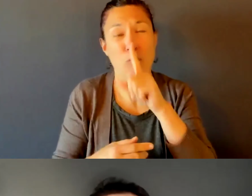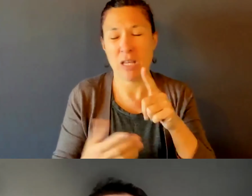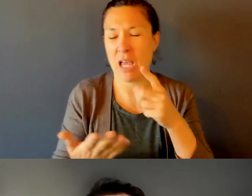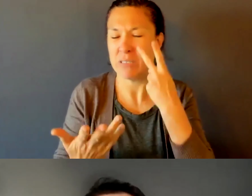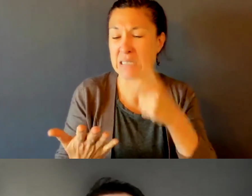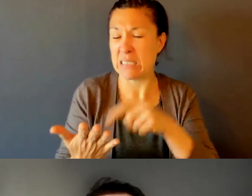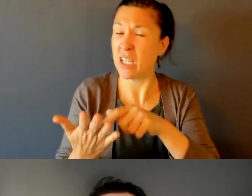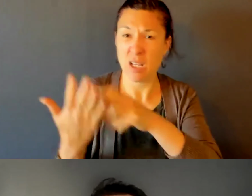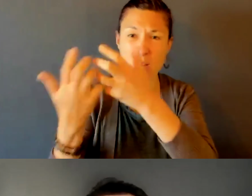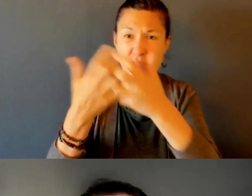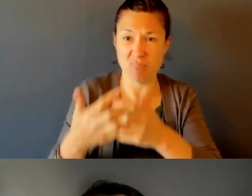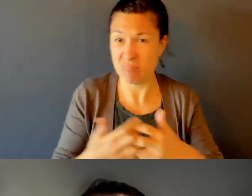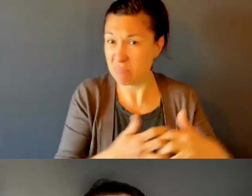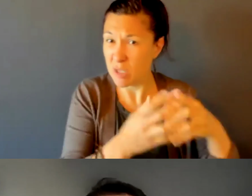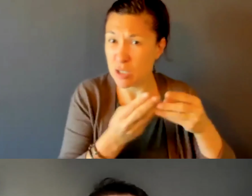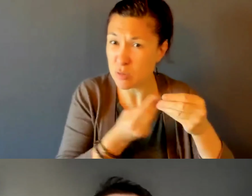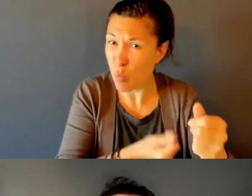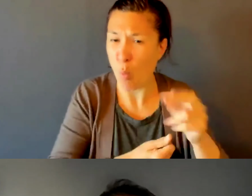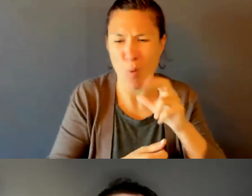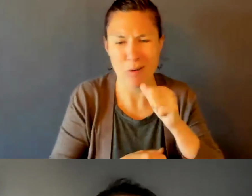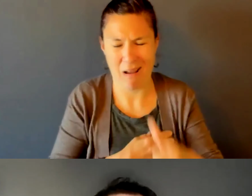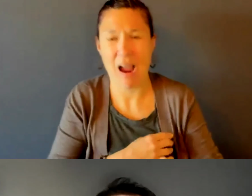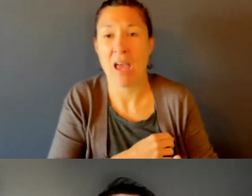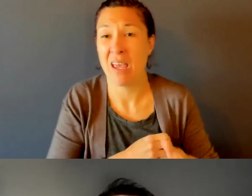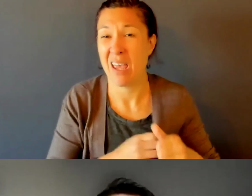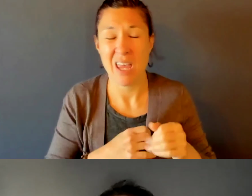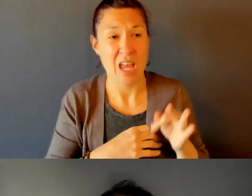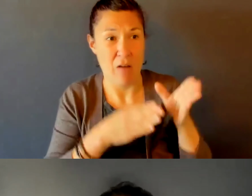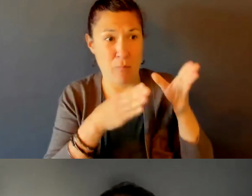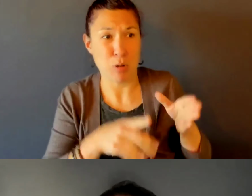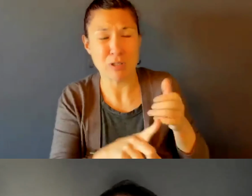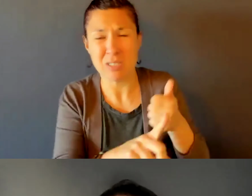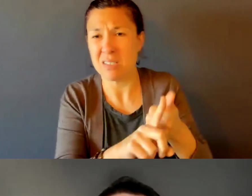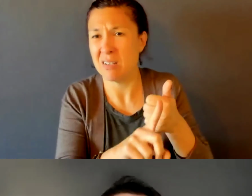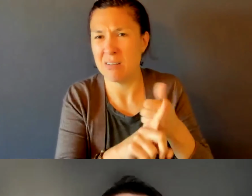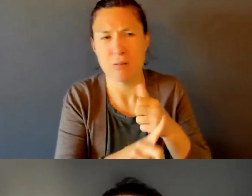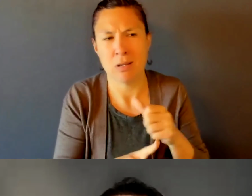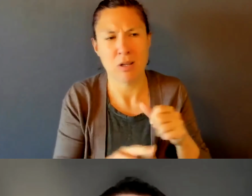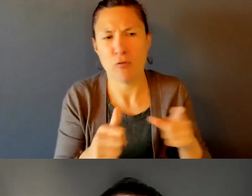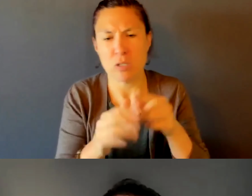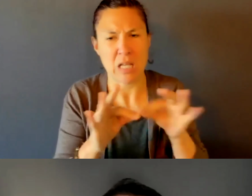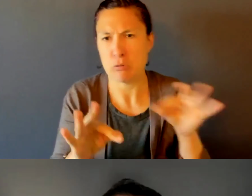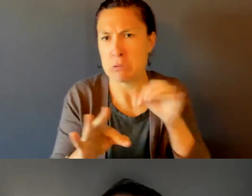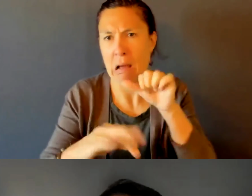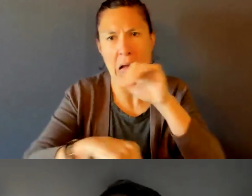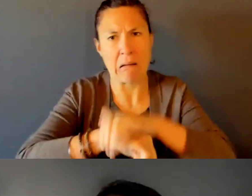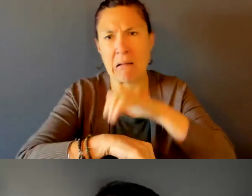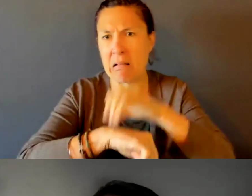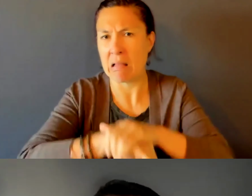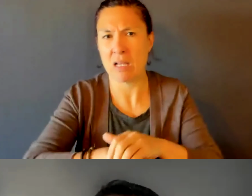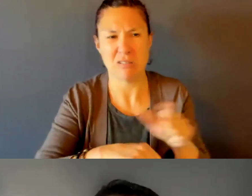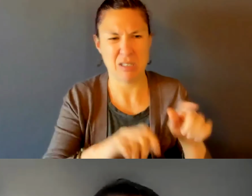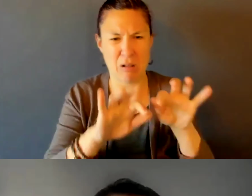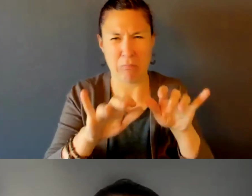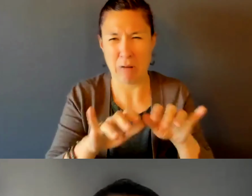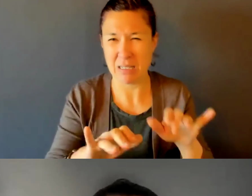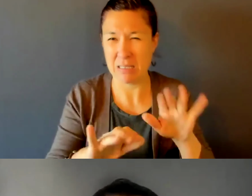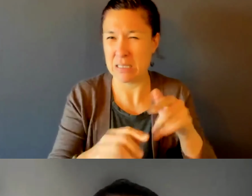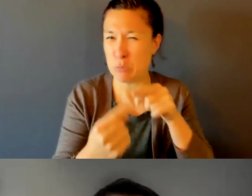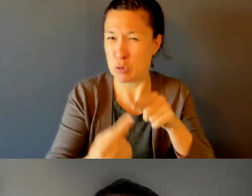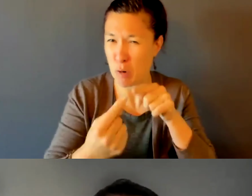of a non-native speaker writing the abstract, then I'm going to be much more generous in that respect. provided that the ideas are clear.